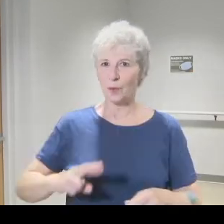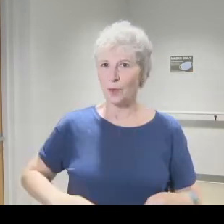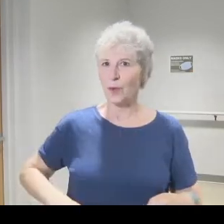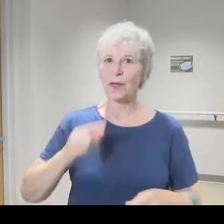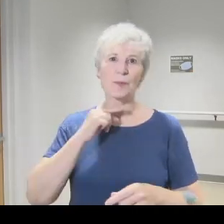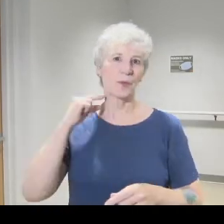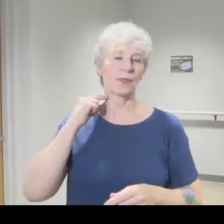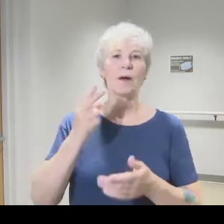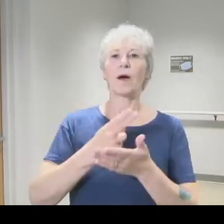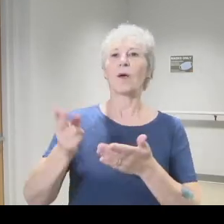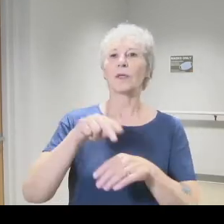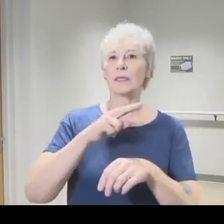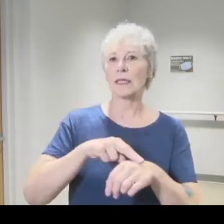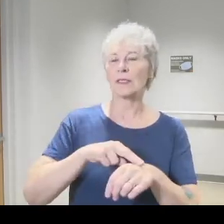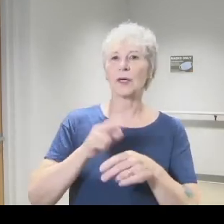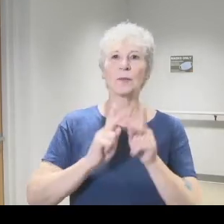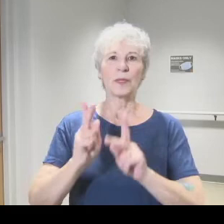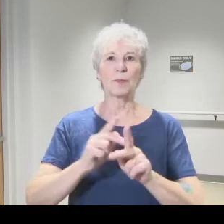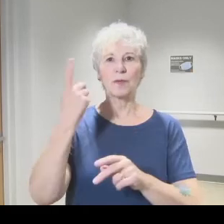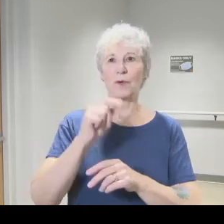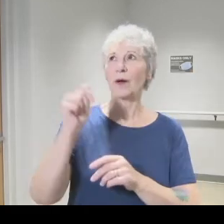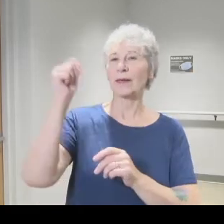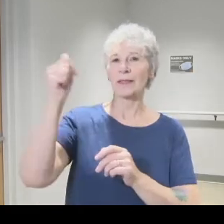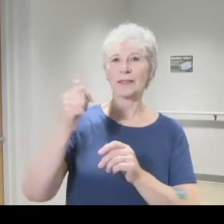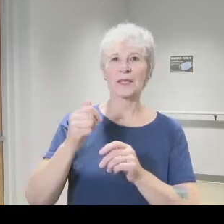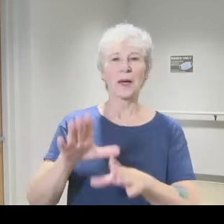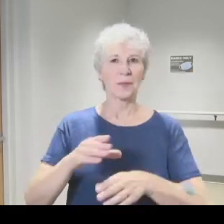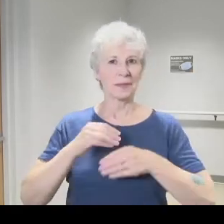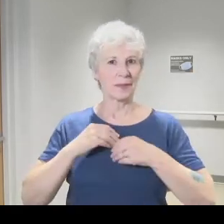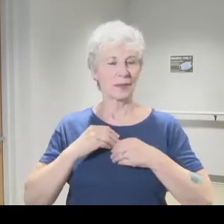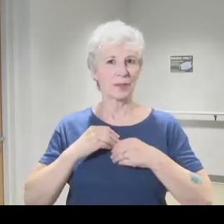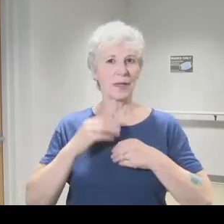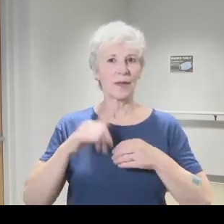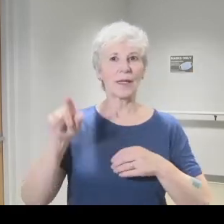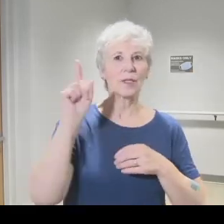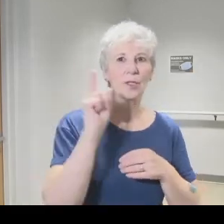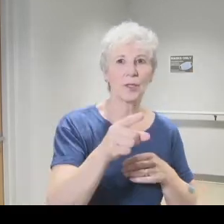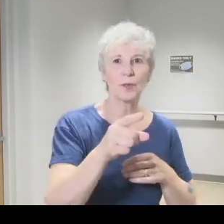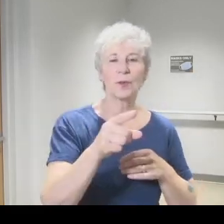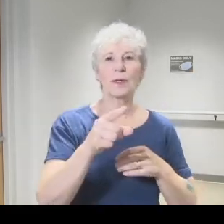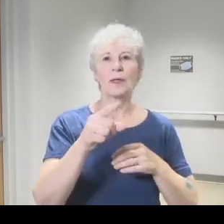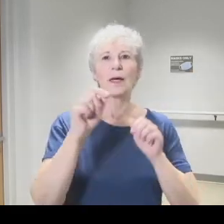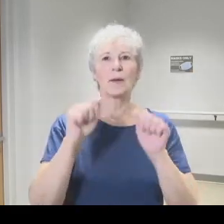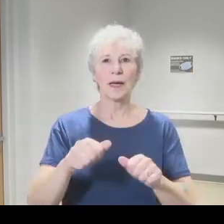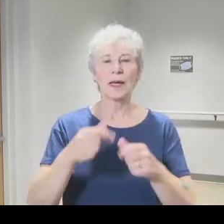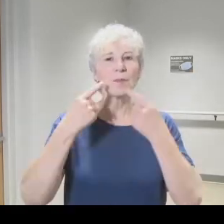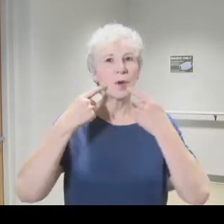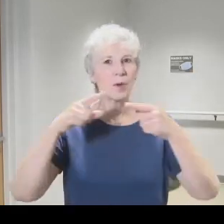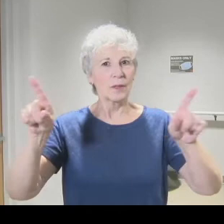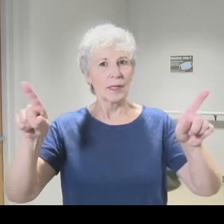a holy nation, a people for his own possession, that you may